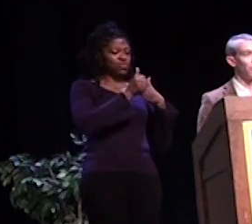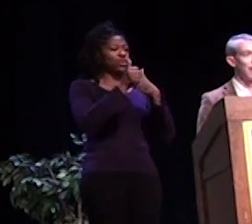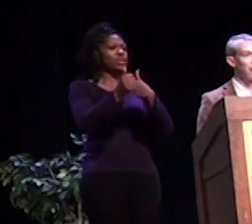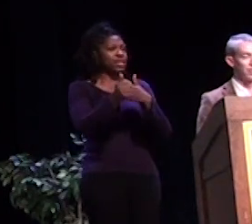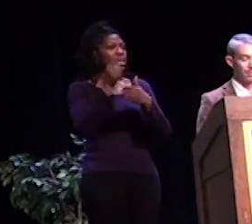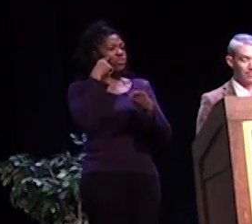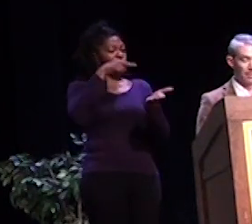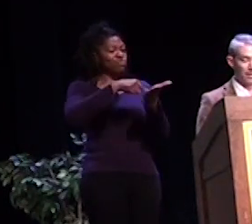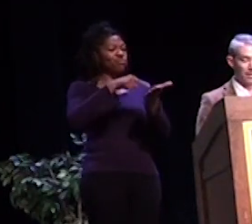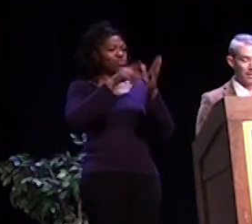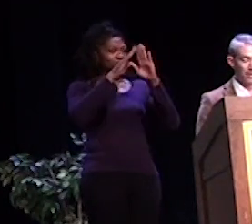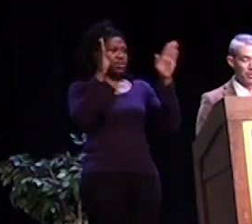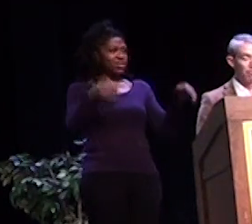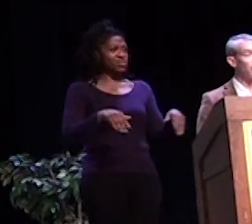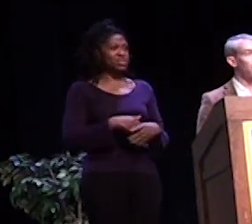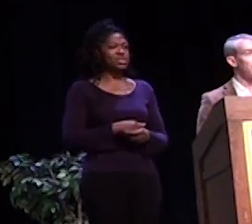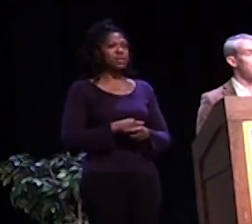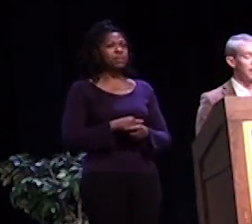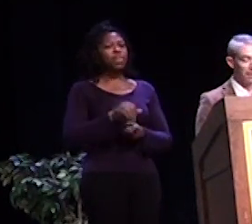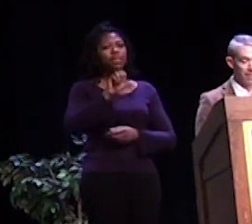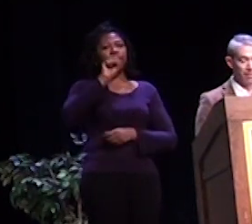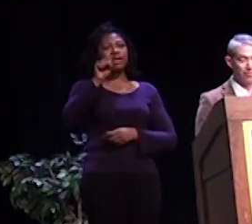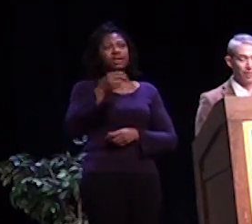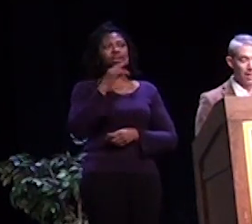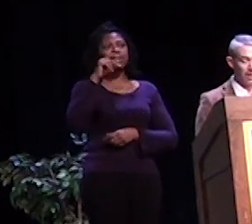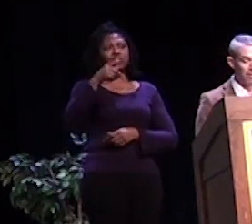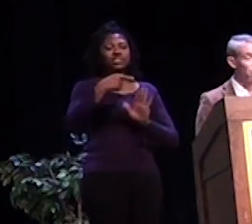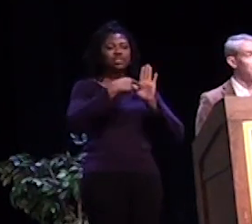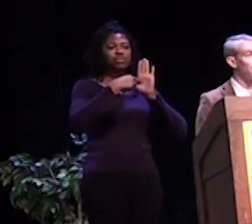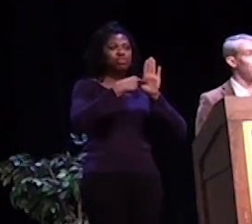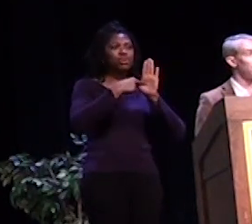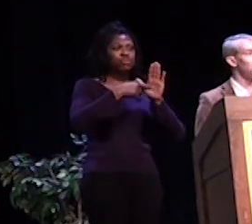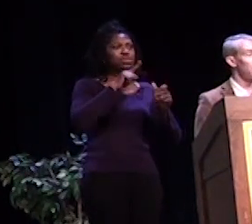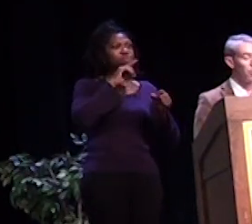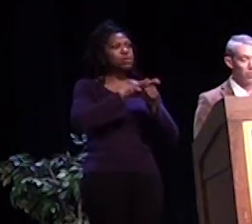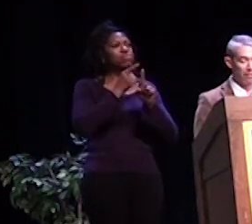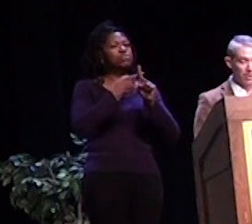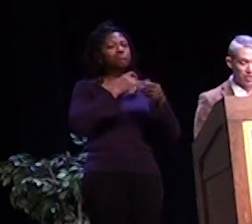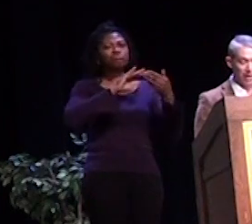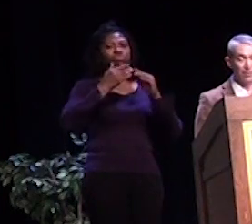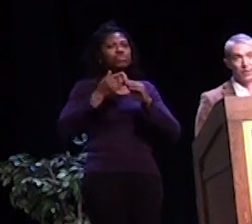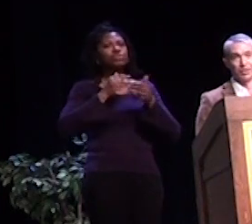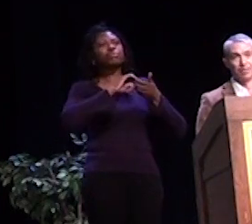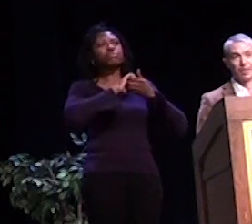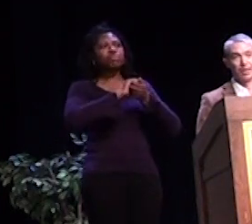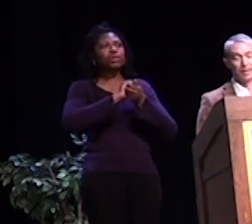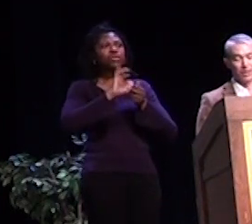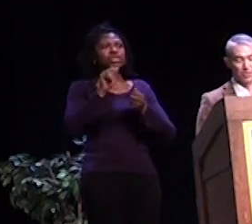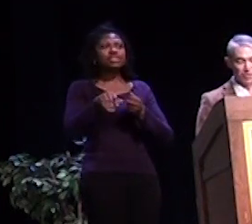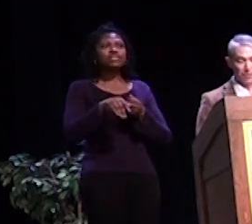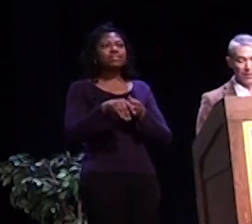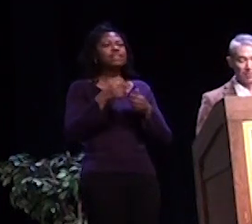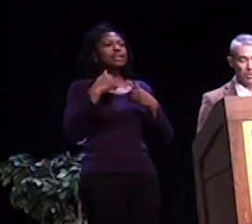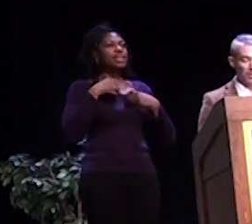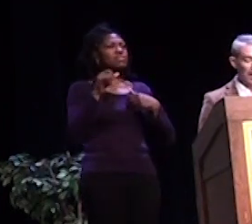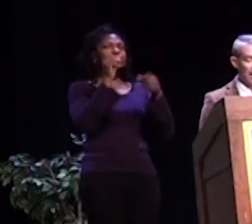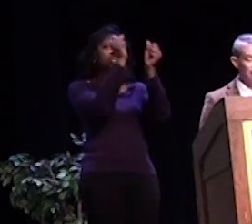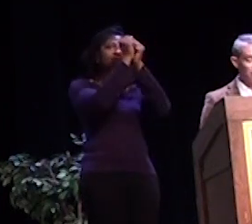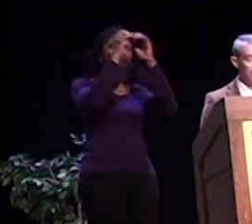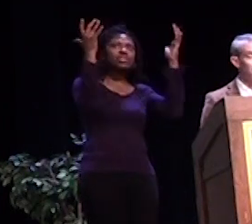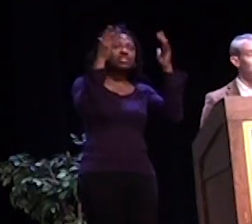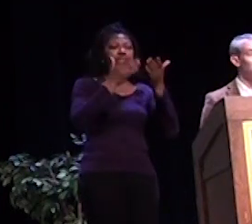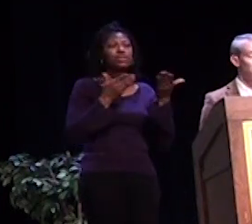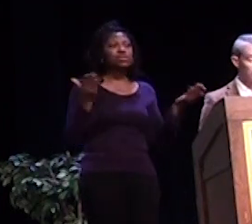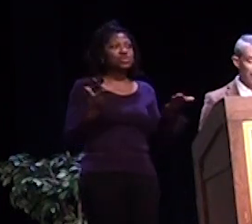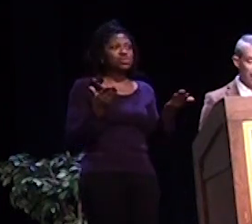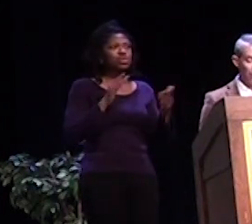for affordable housing. The SHIP represents a commitment from community partners who have a shared vision to serve families with the